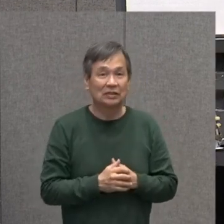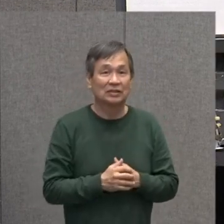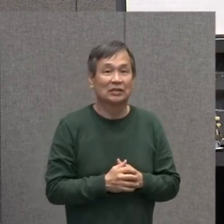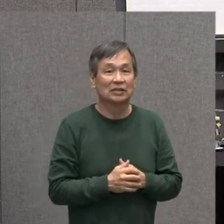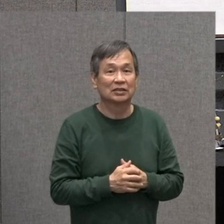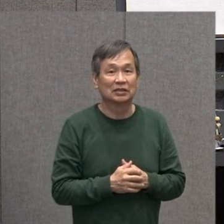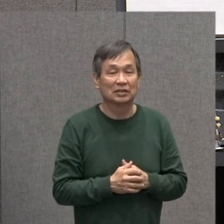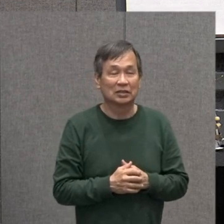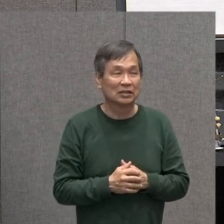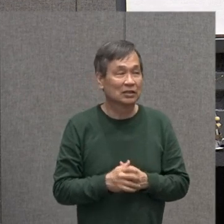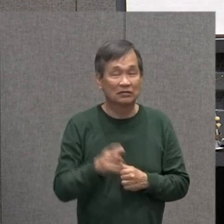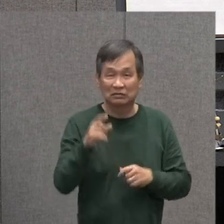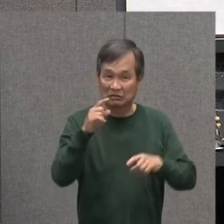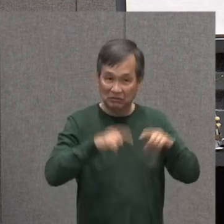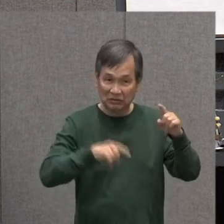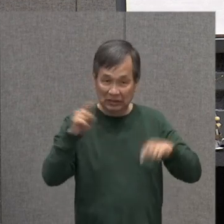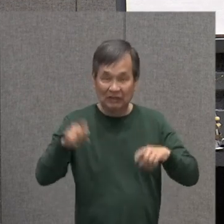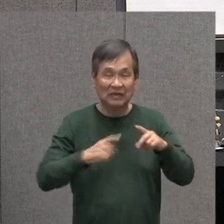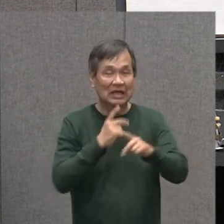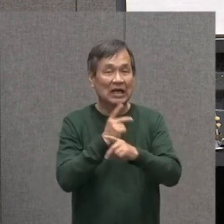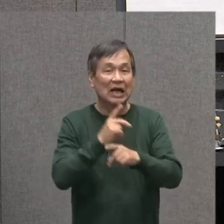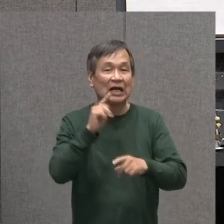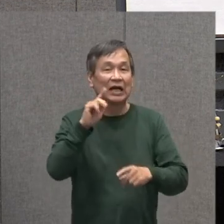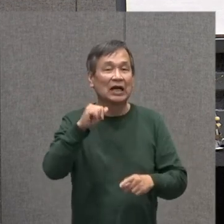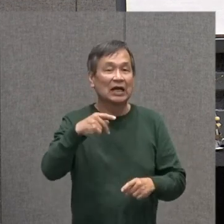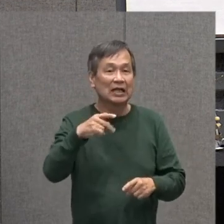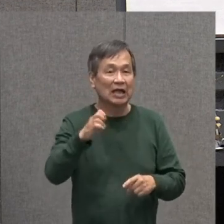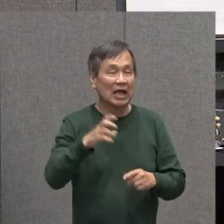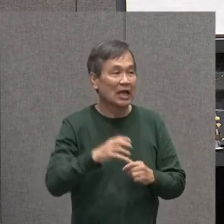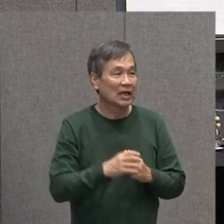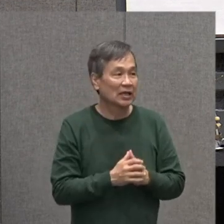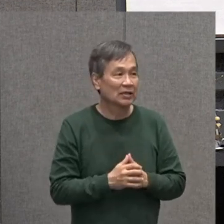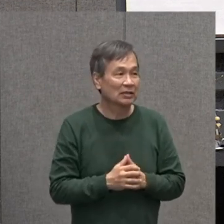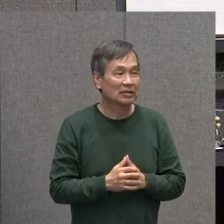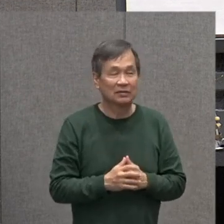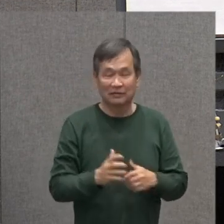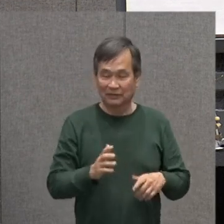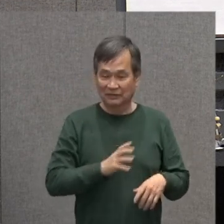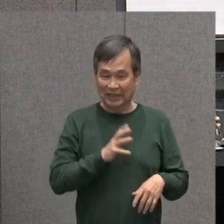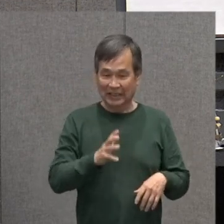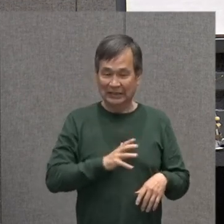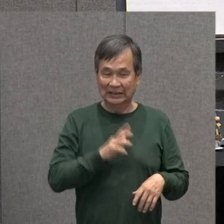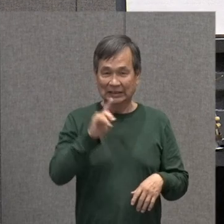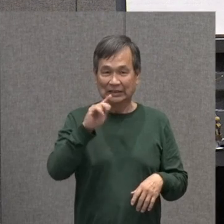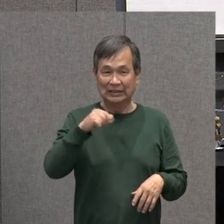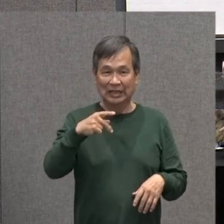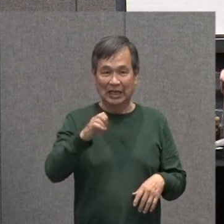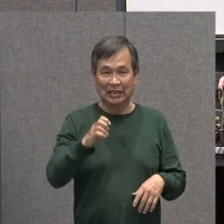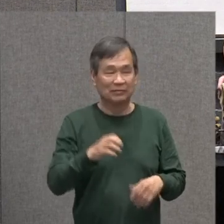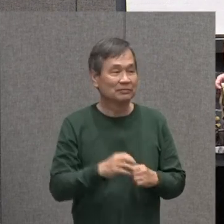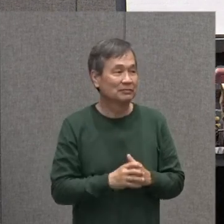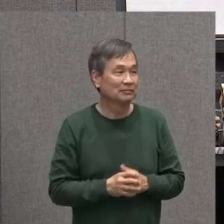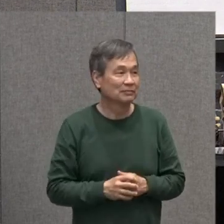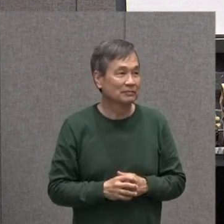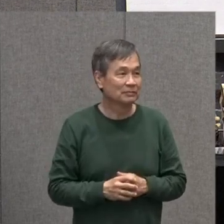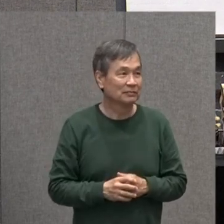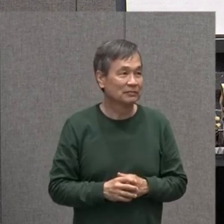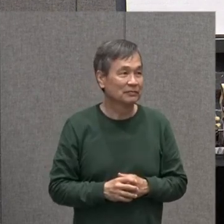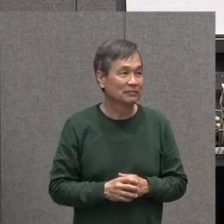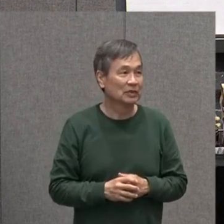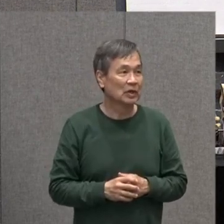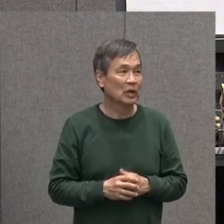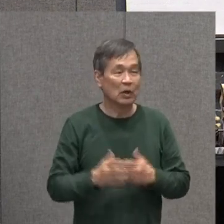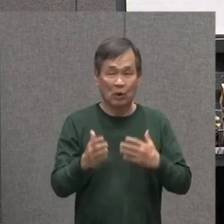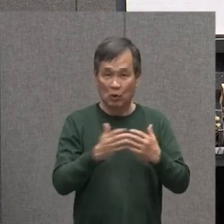use washi tape. That's that tape that has fun decorations on it and patterns. So you can use what you